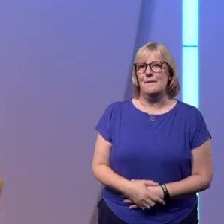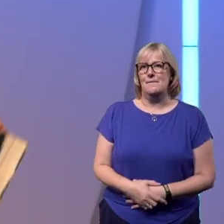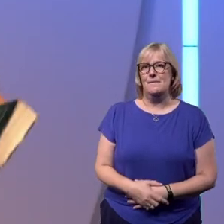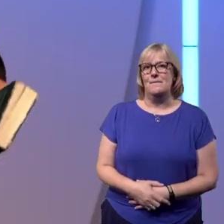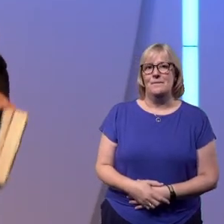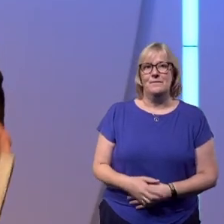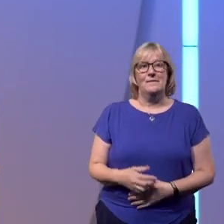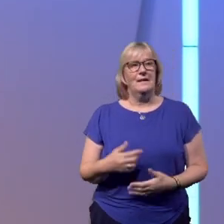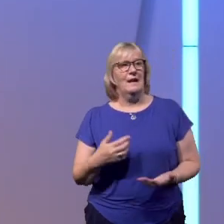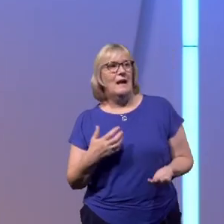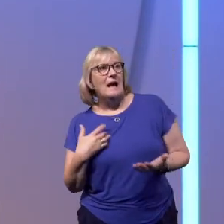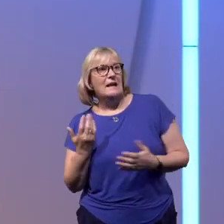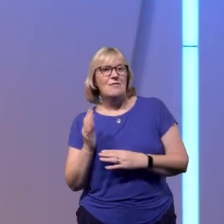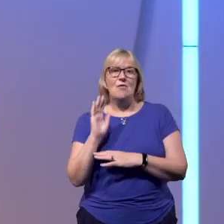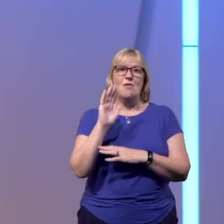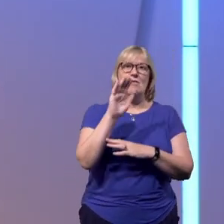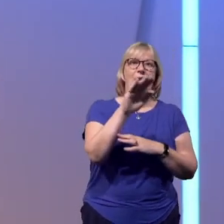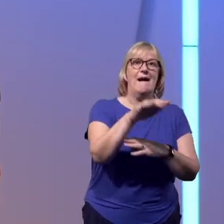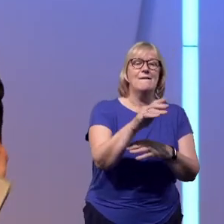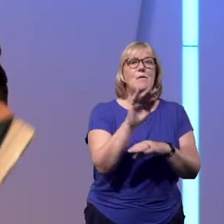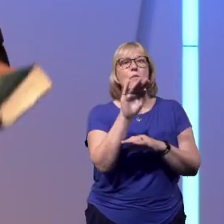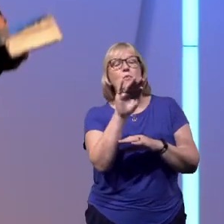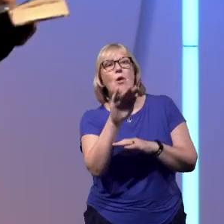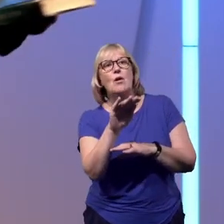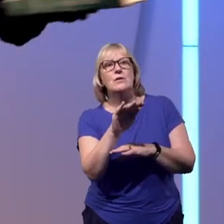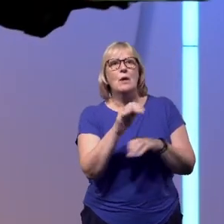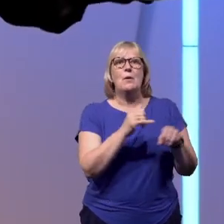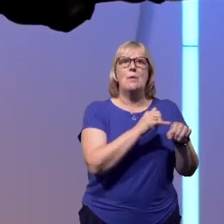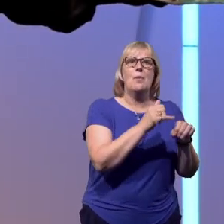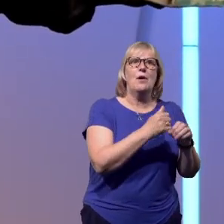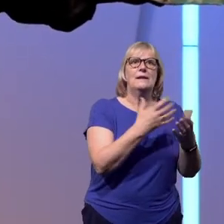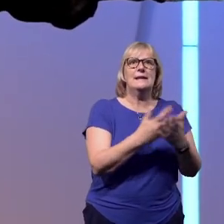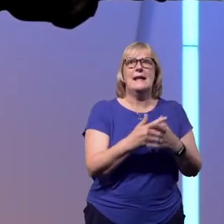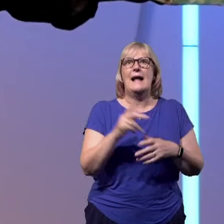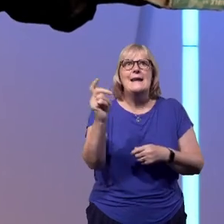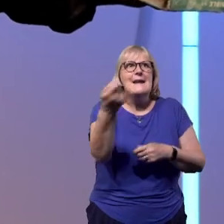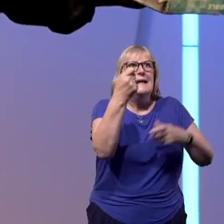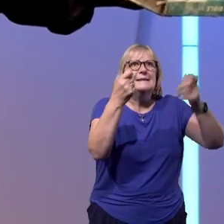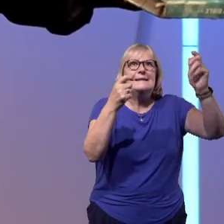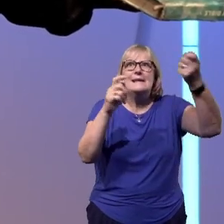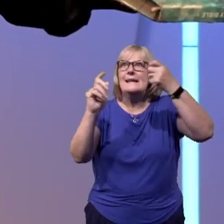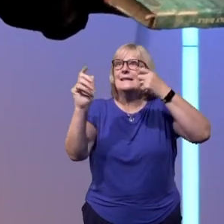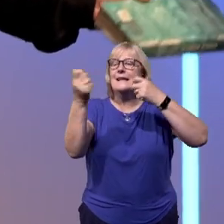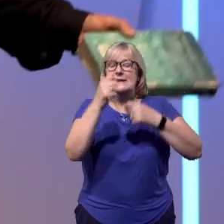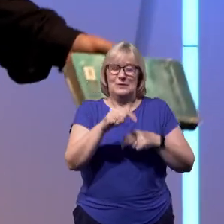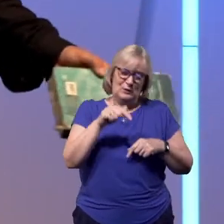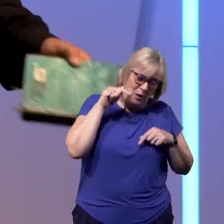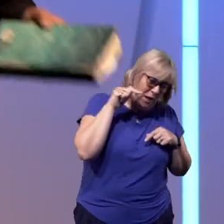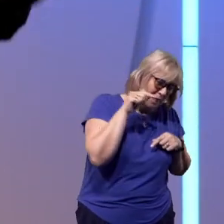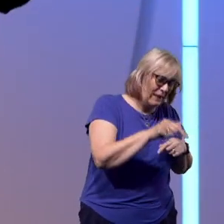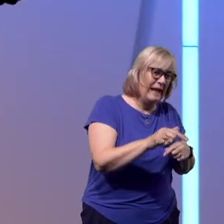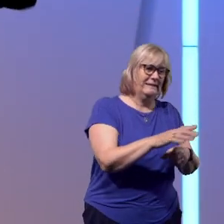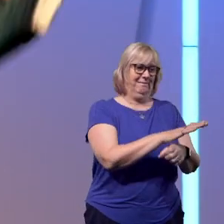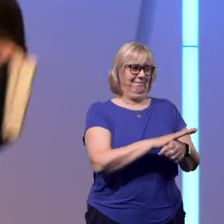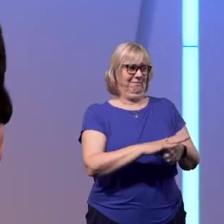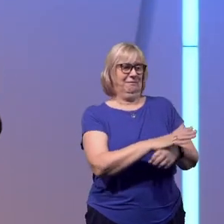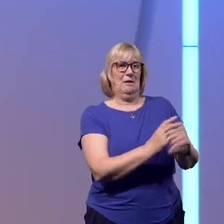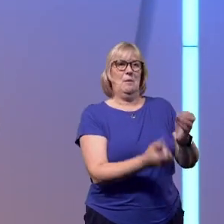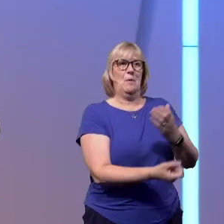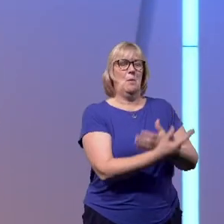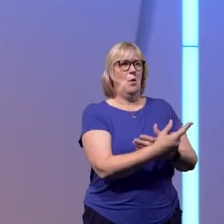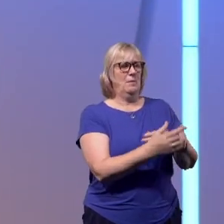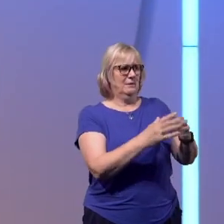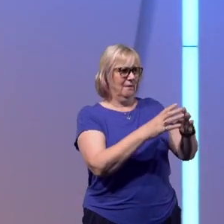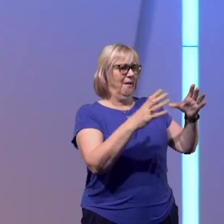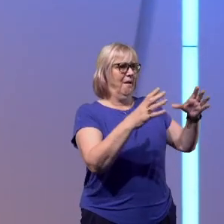with some arsenic and three nets. So he said, I look back and see how God was sovereign at that moment. Now, again, we can all work that out,